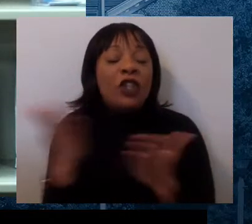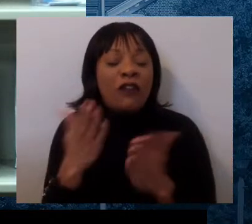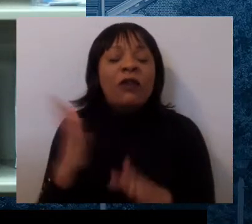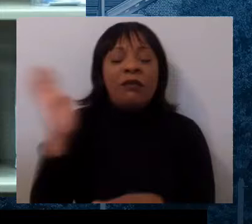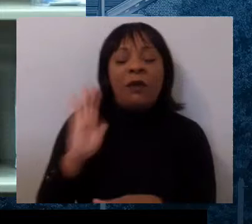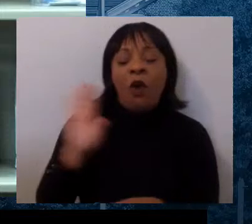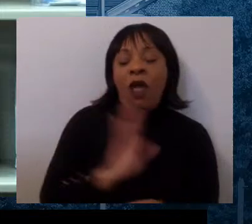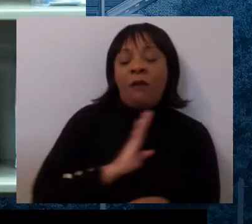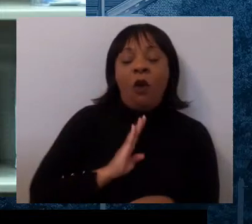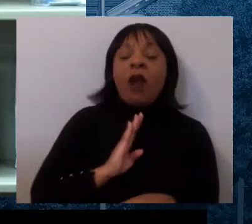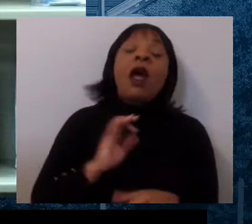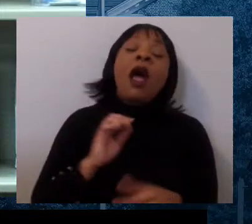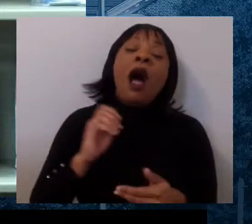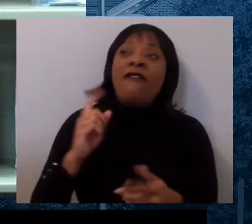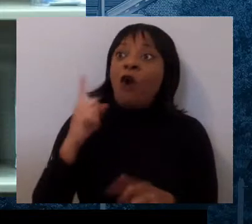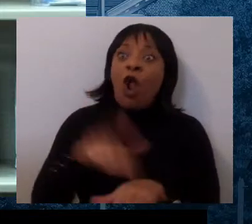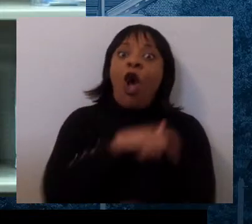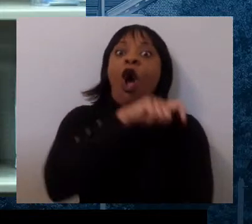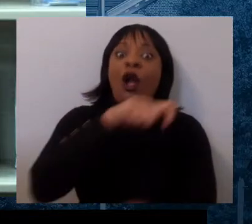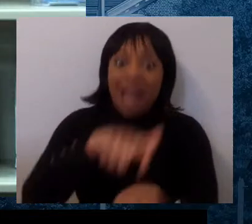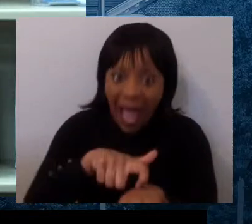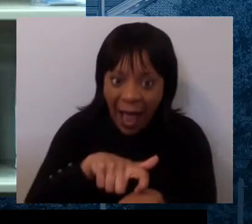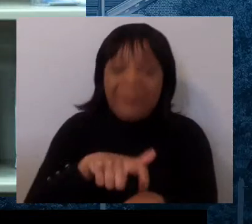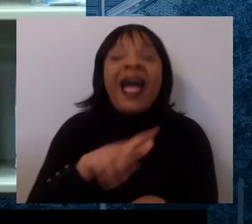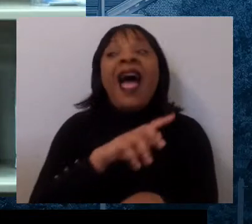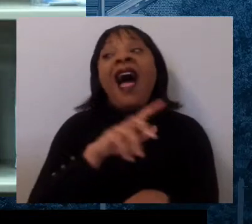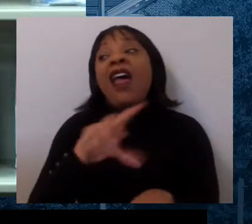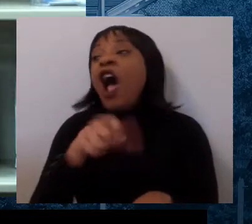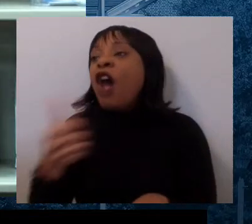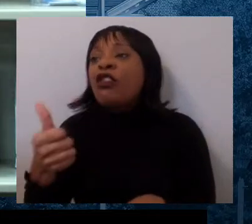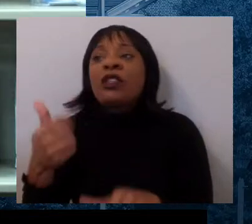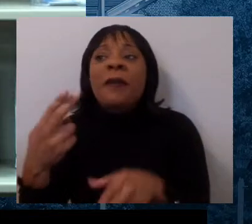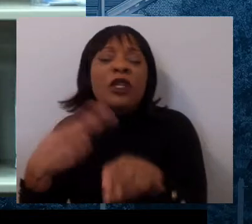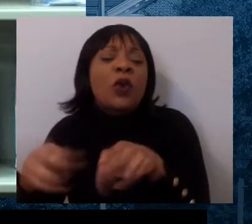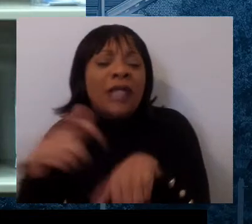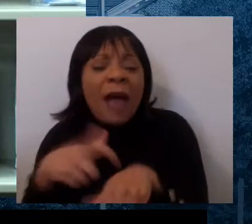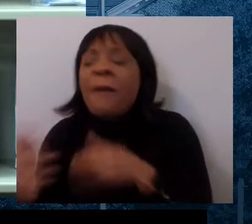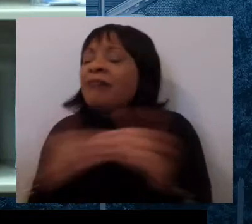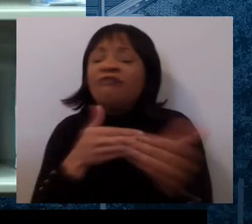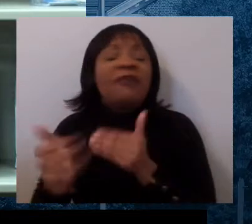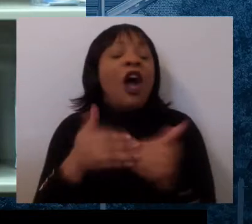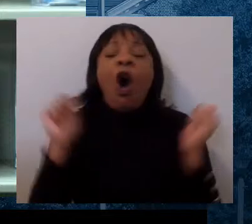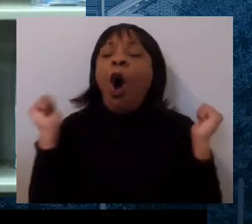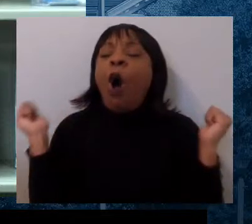others, but all of you have done so much work to get us to this point.